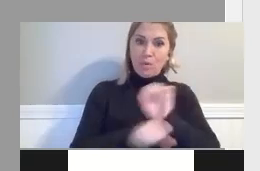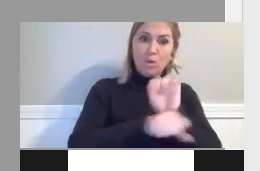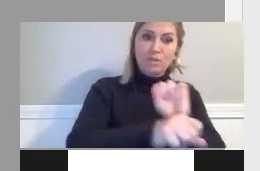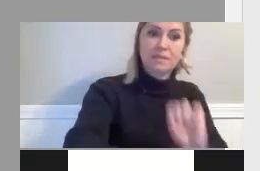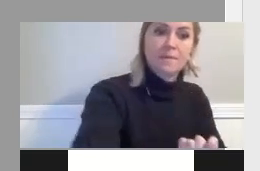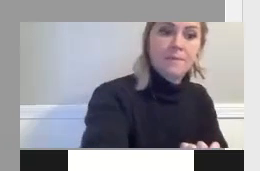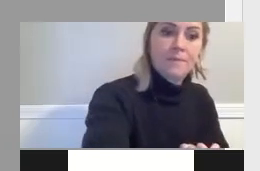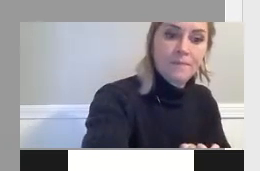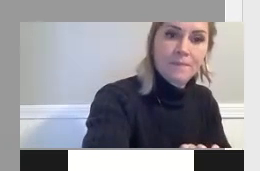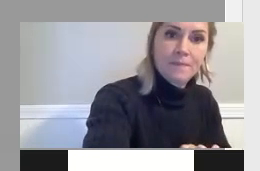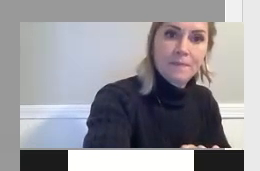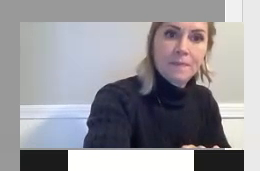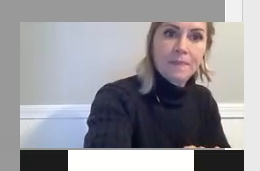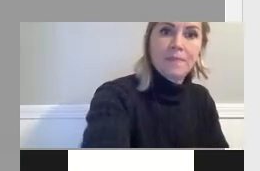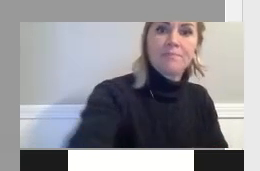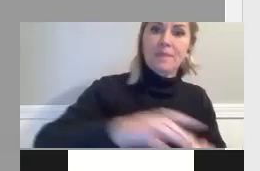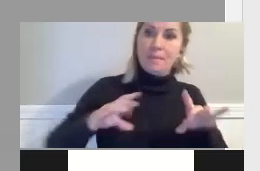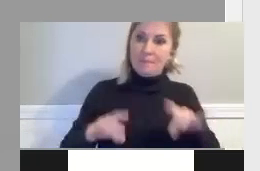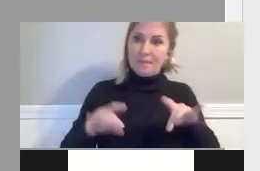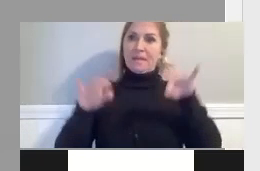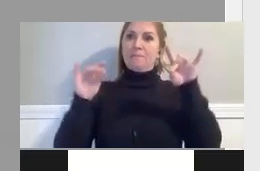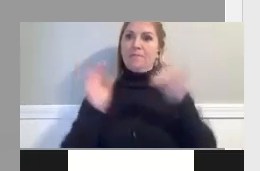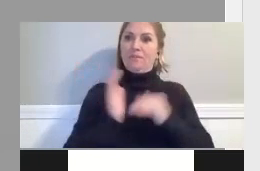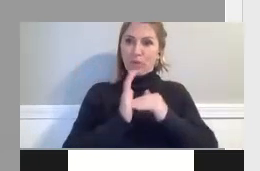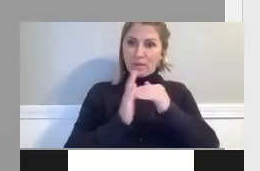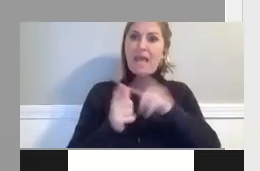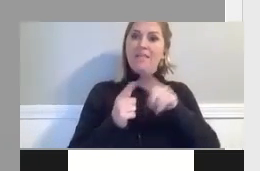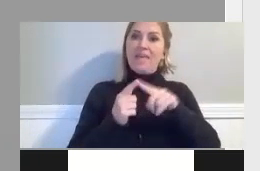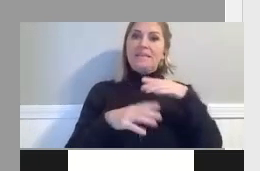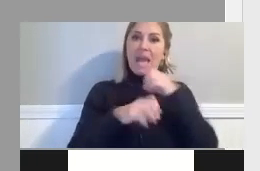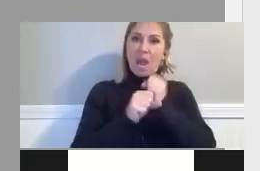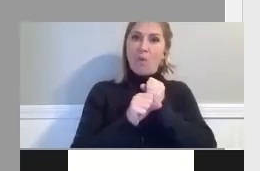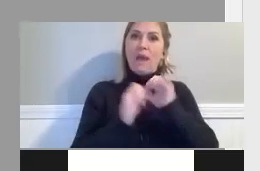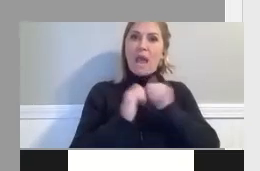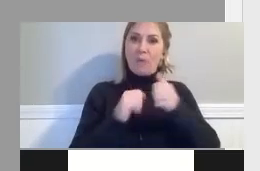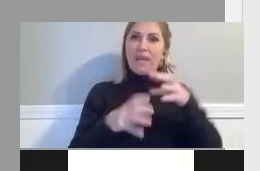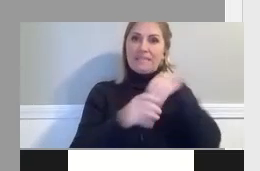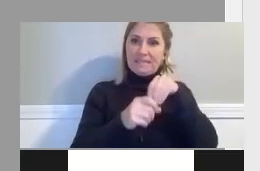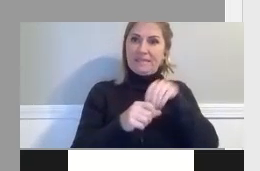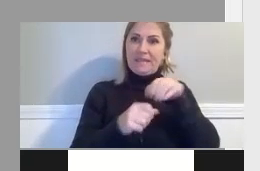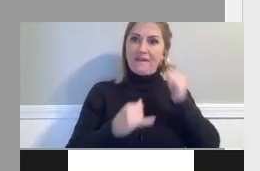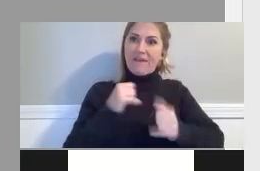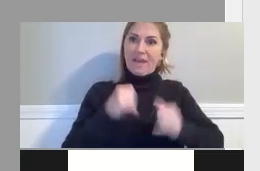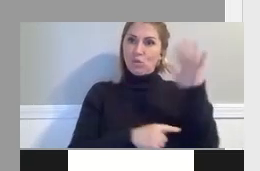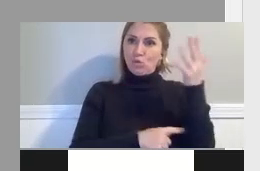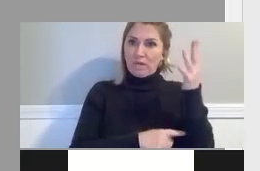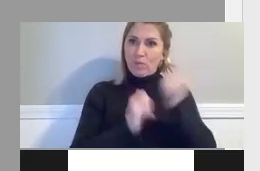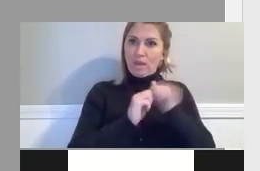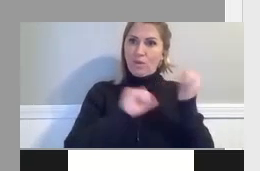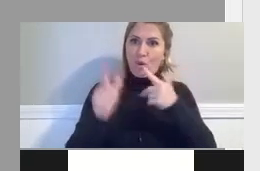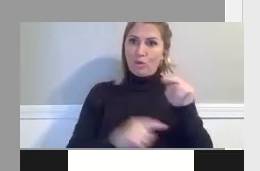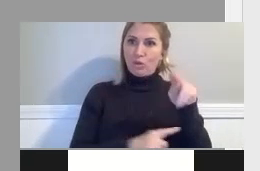and builds the tree bottom up. And that is how it gets into this final set of trees that has all of those